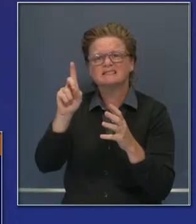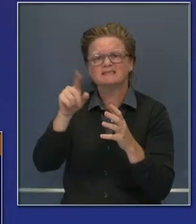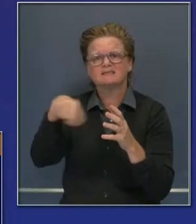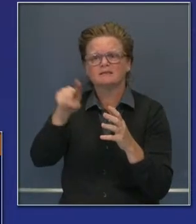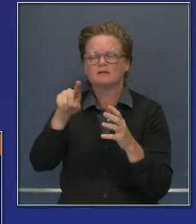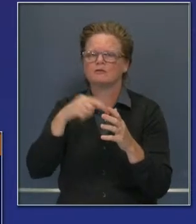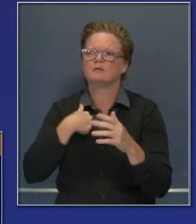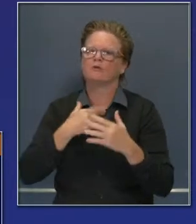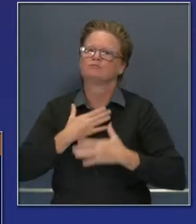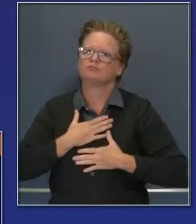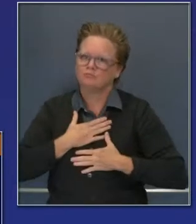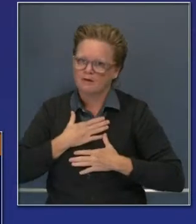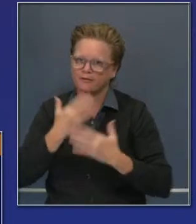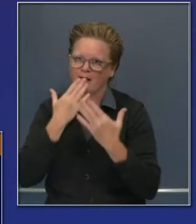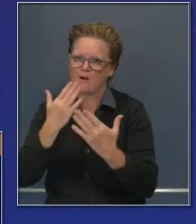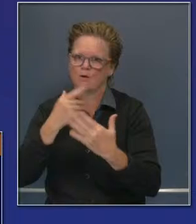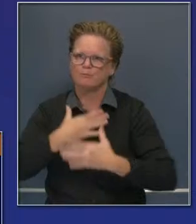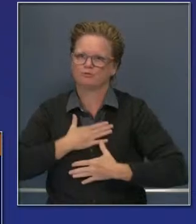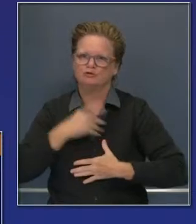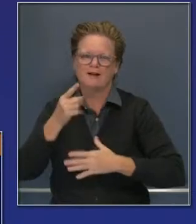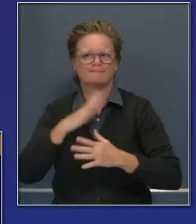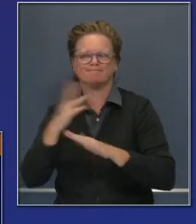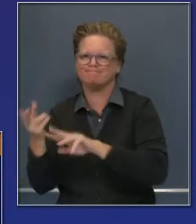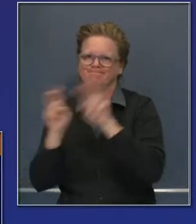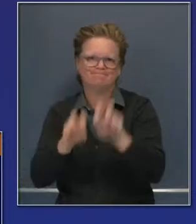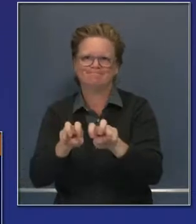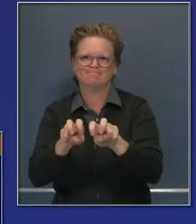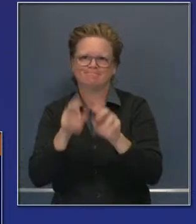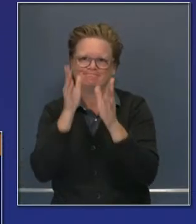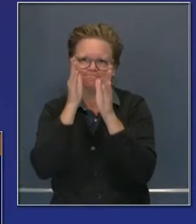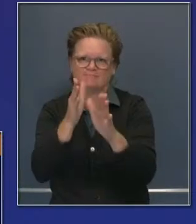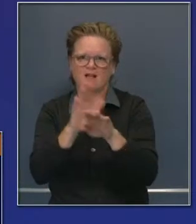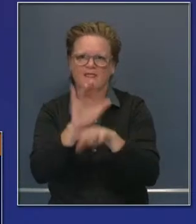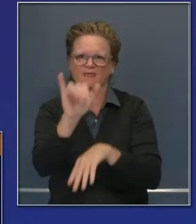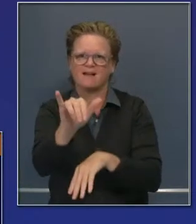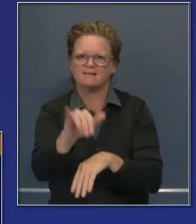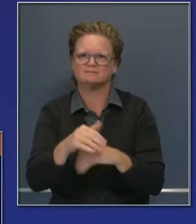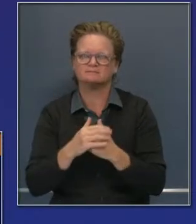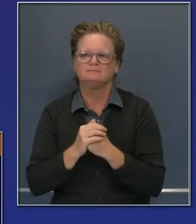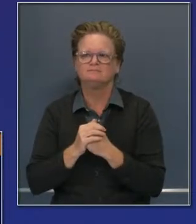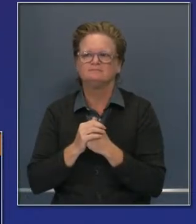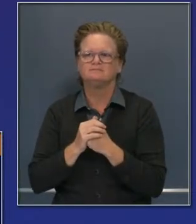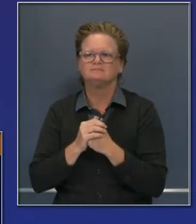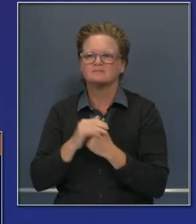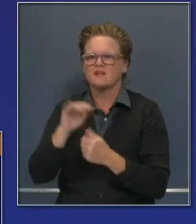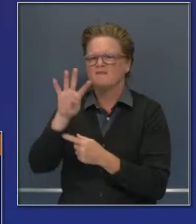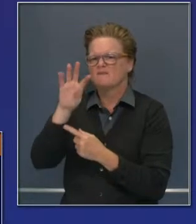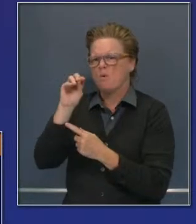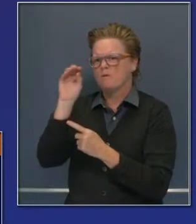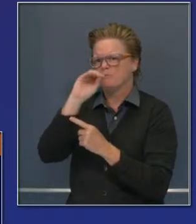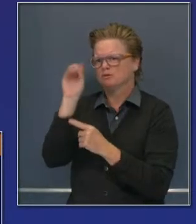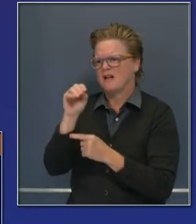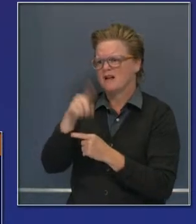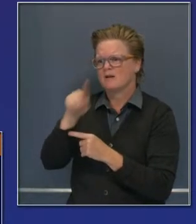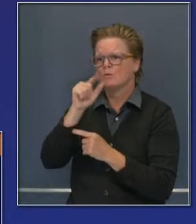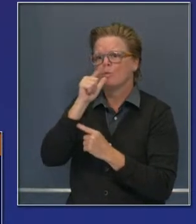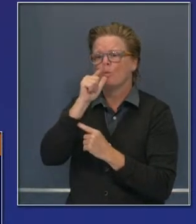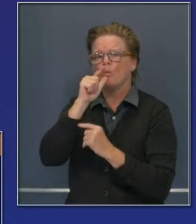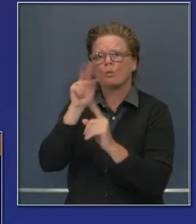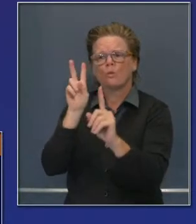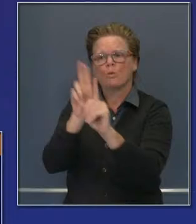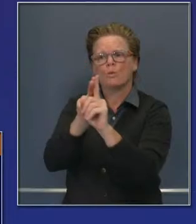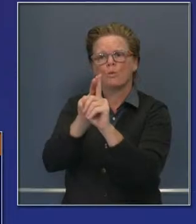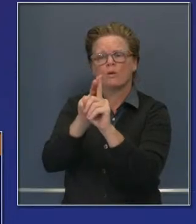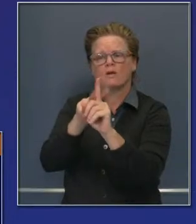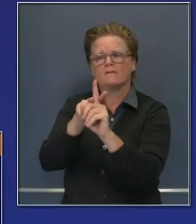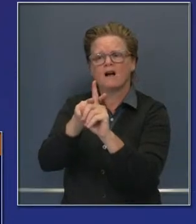governor mentioned. 40% of UI claimants were going into a manual process. And by embracing this reset, we are giving